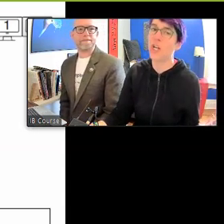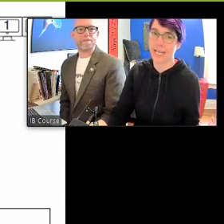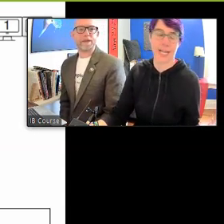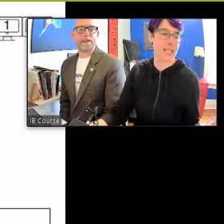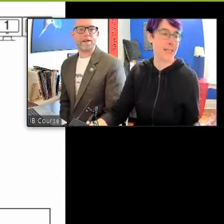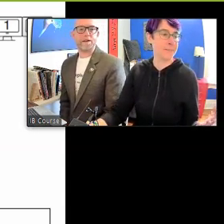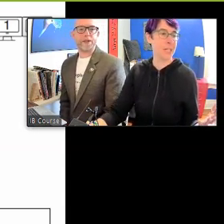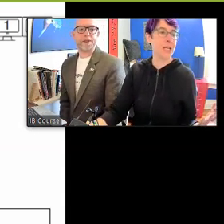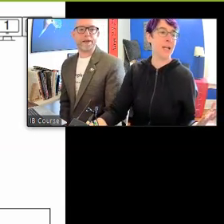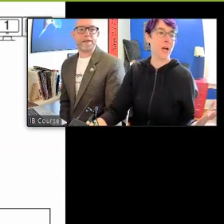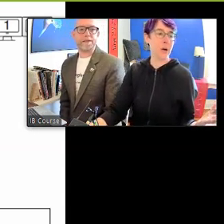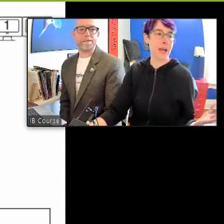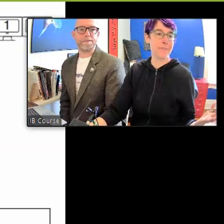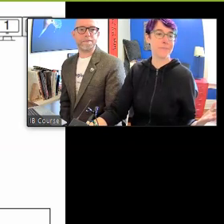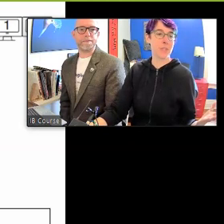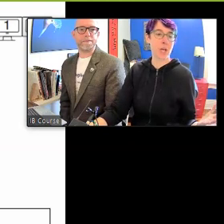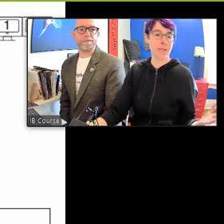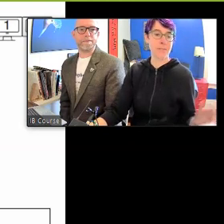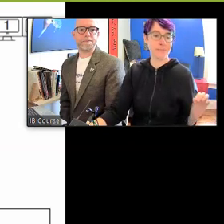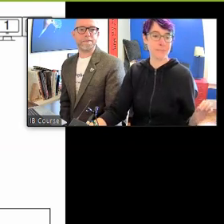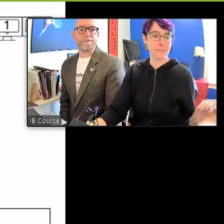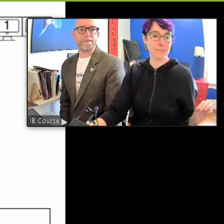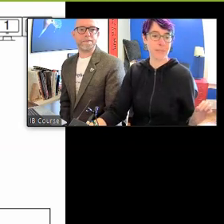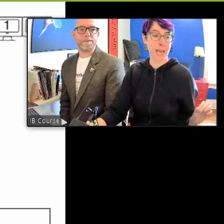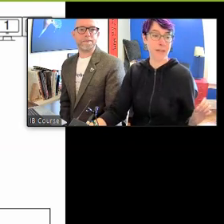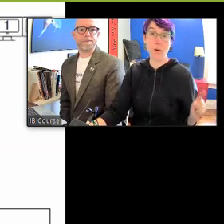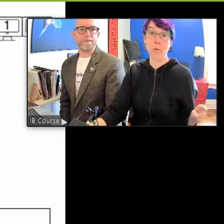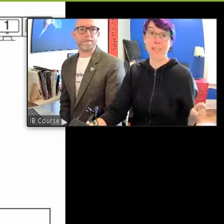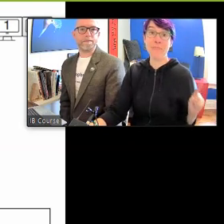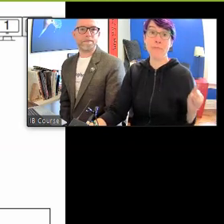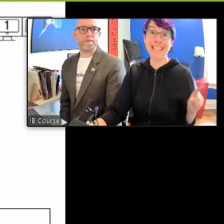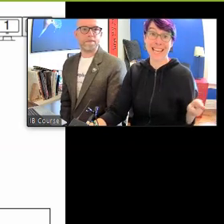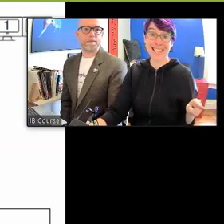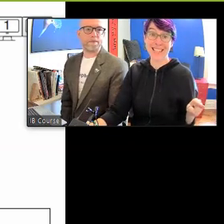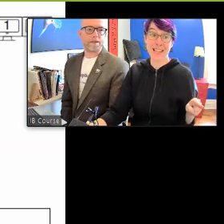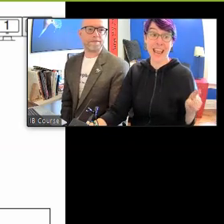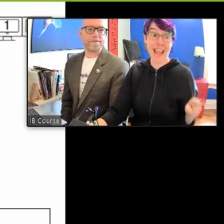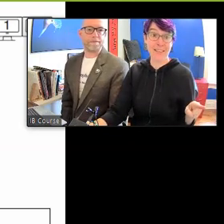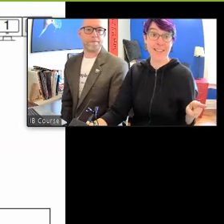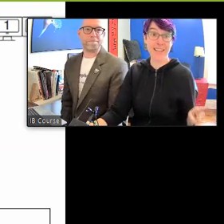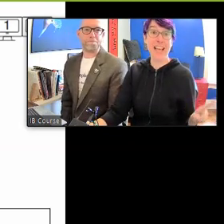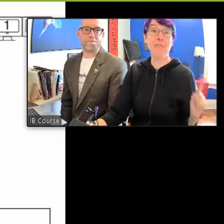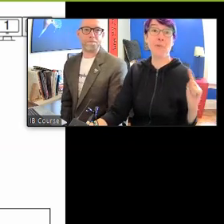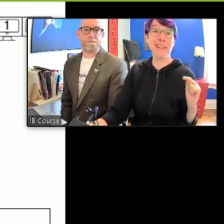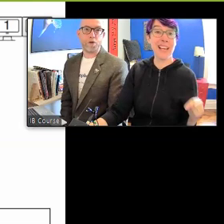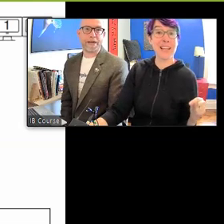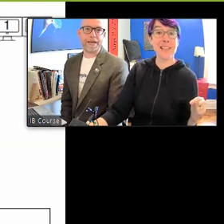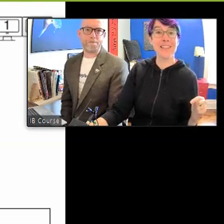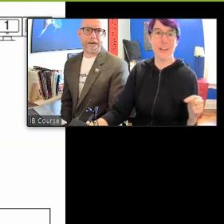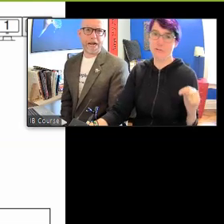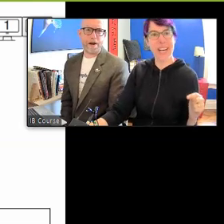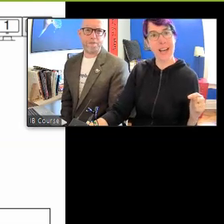like it's all connected. It's all the things. Okay, good. Okay, so read this, and if you would